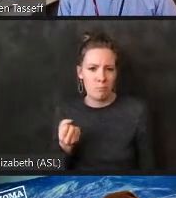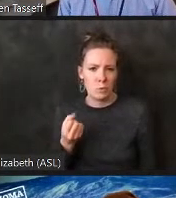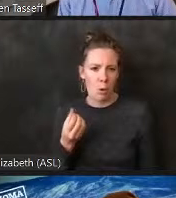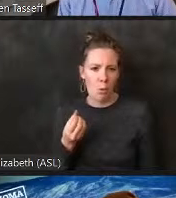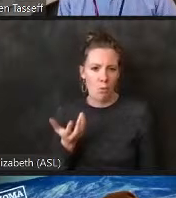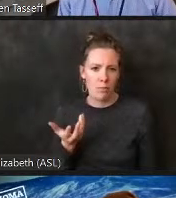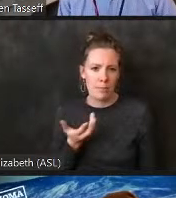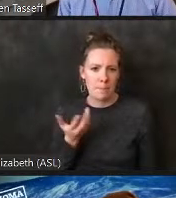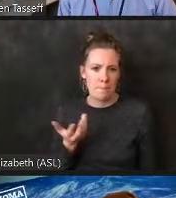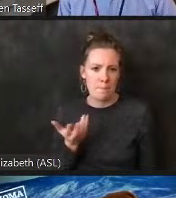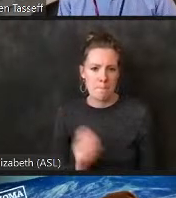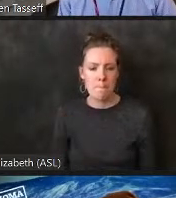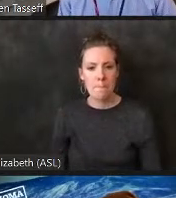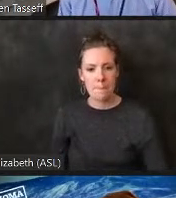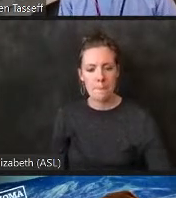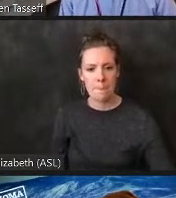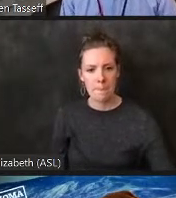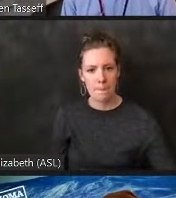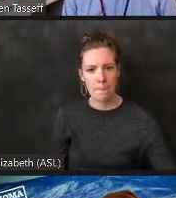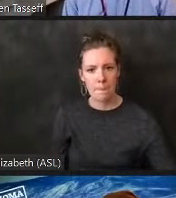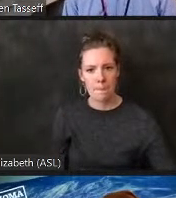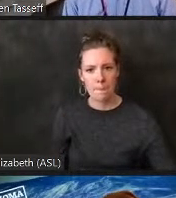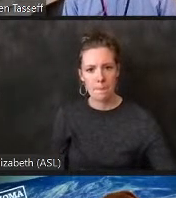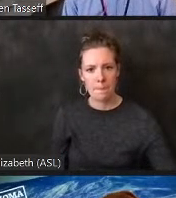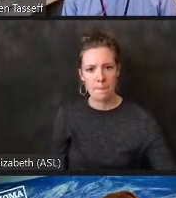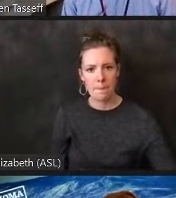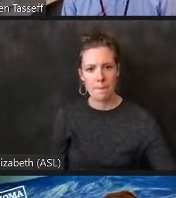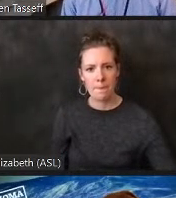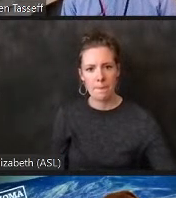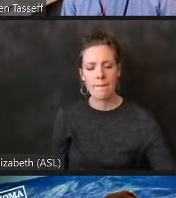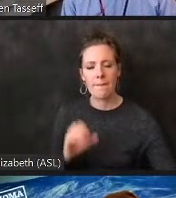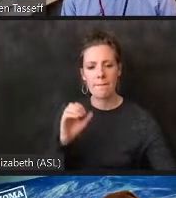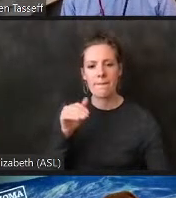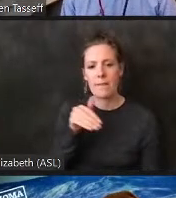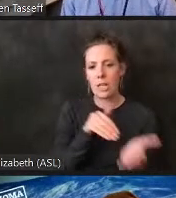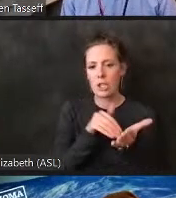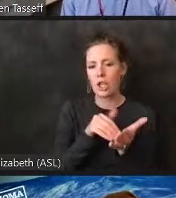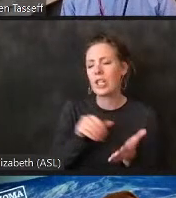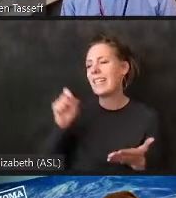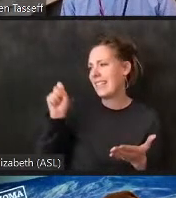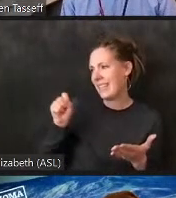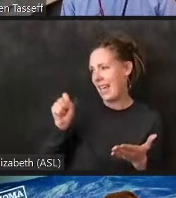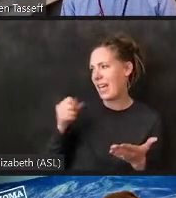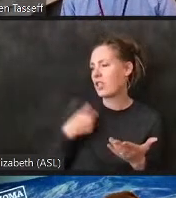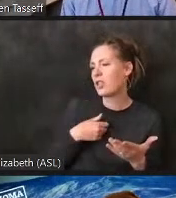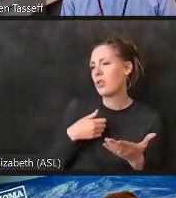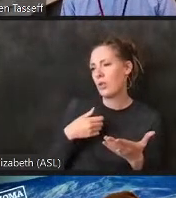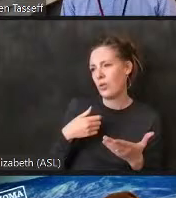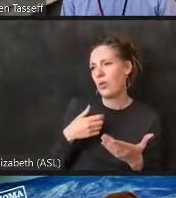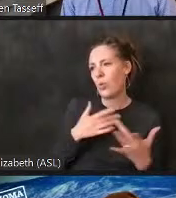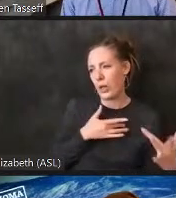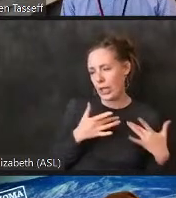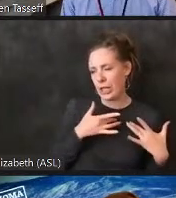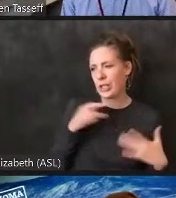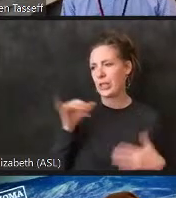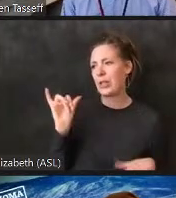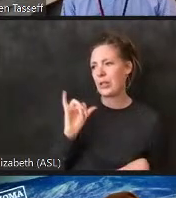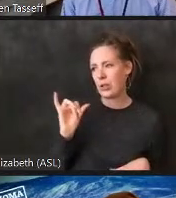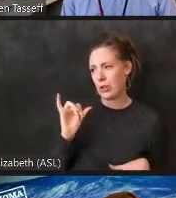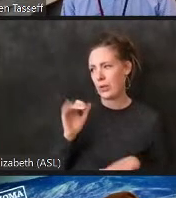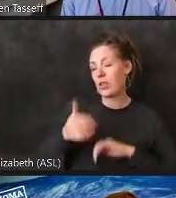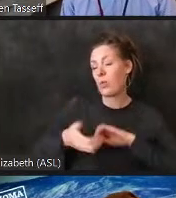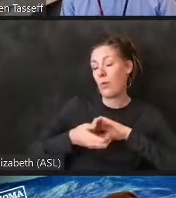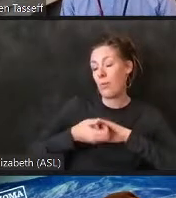resident will be vaccinated. Yeah, we share that concern, and that's why we are now partnering with